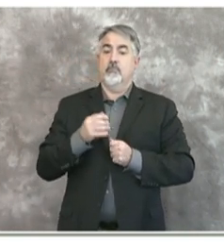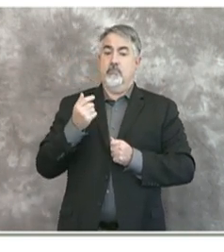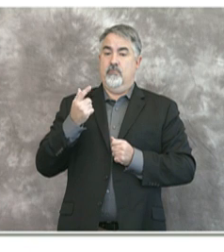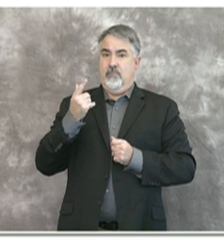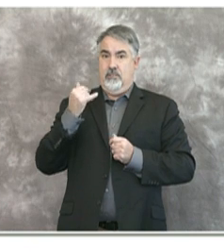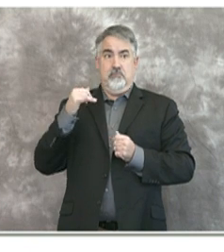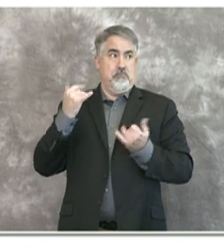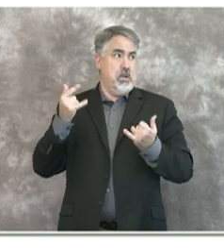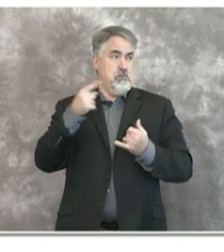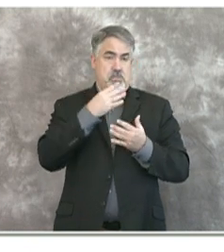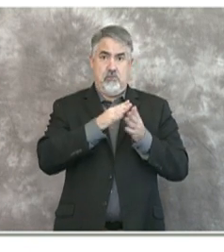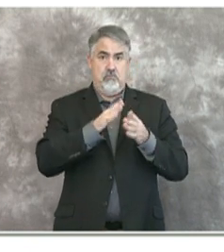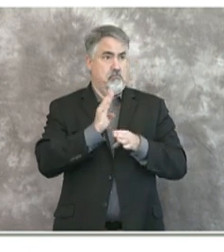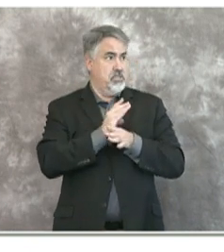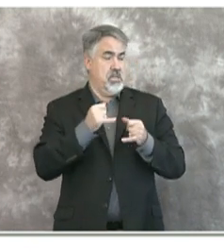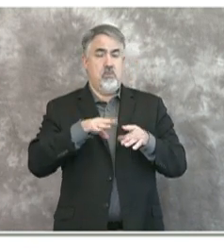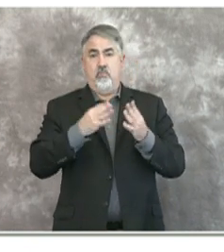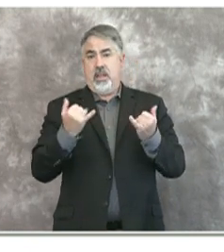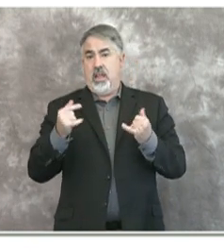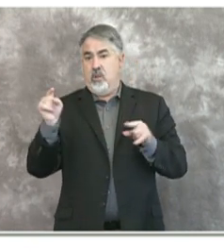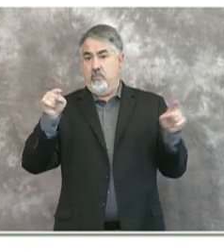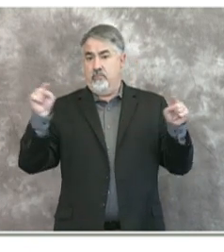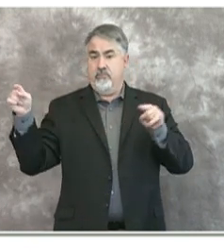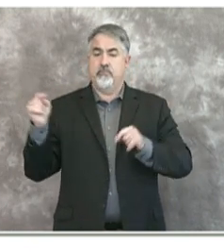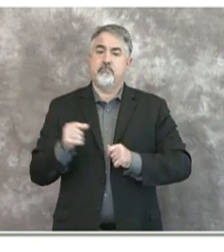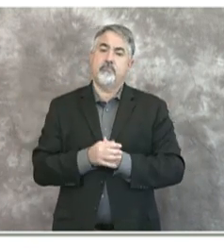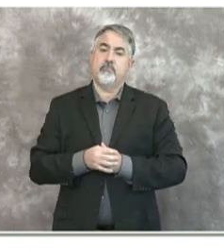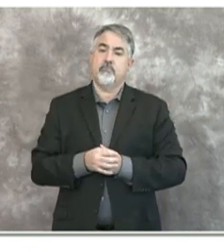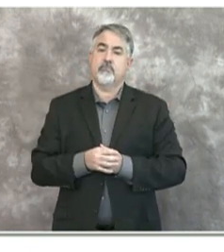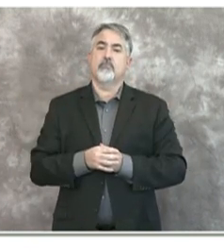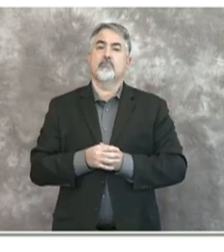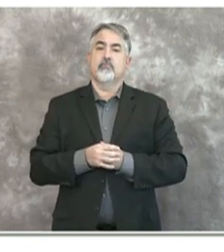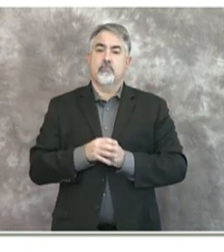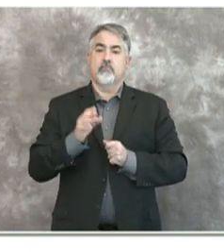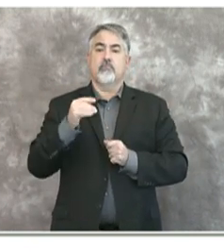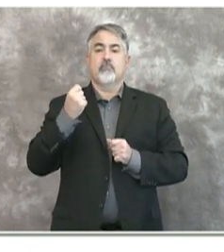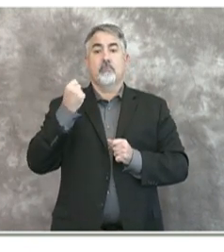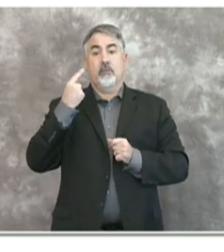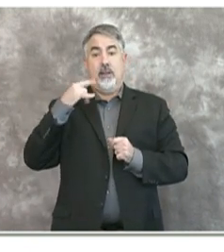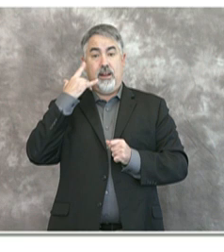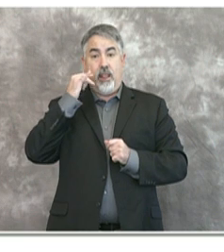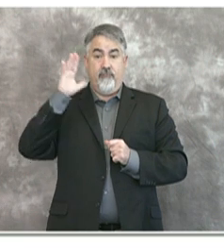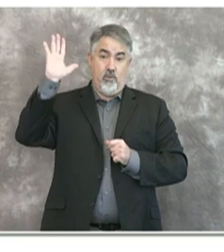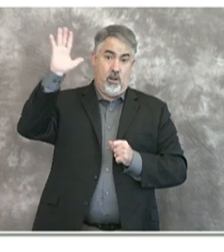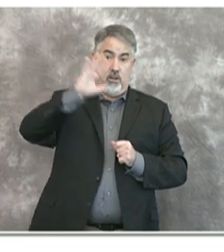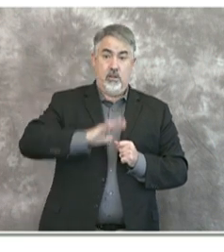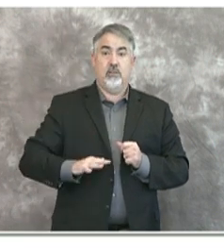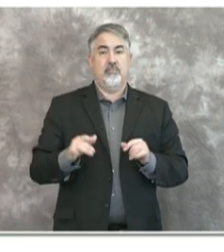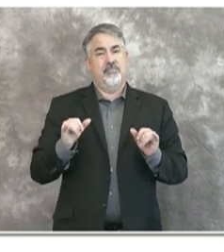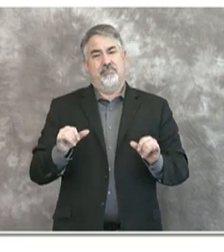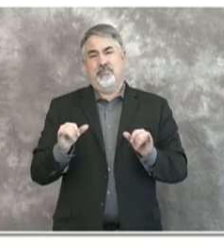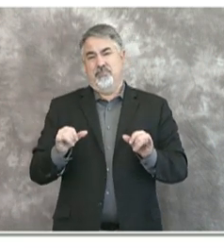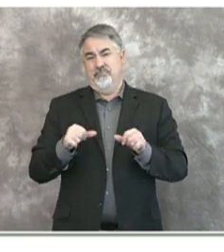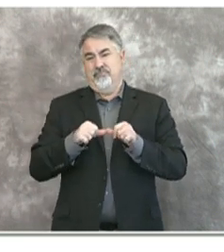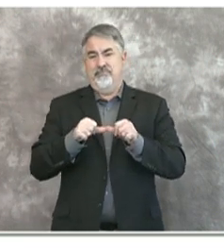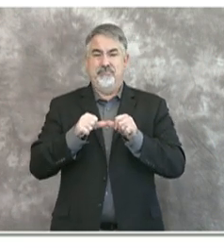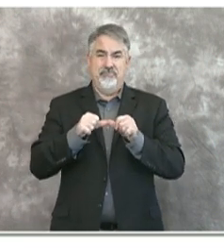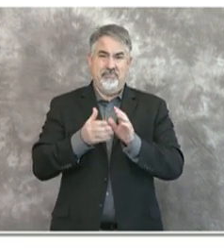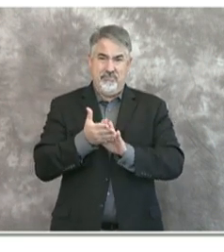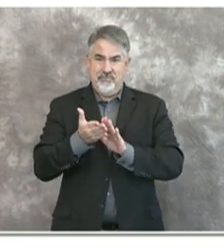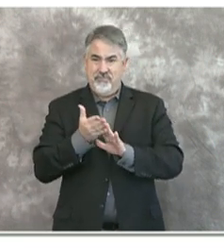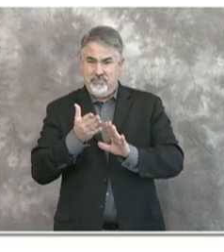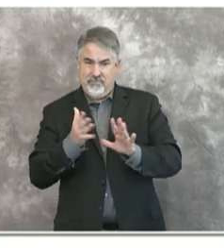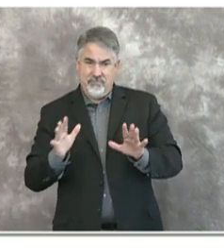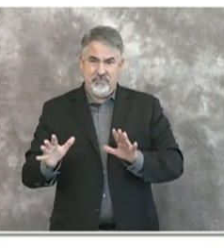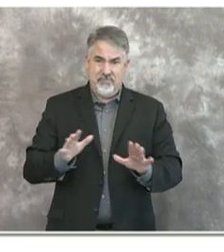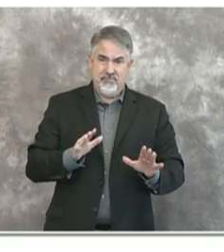today. Now, the governor has stated that the entire state of California will continue in the coming weeks to move forward